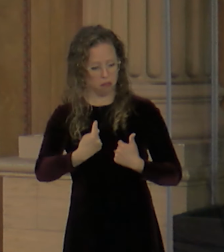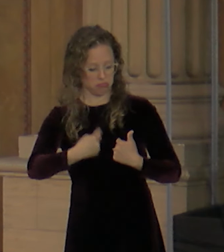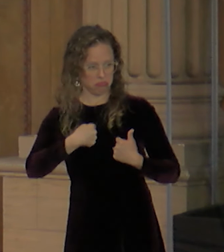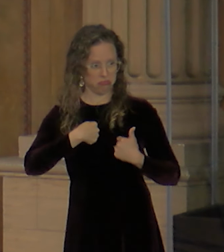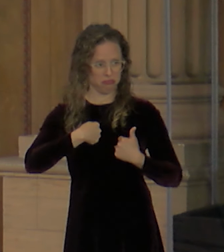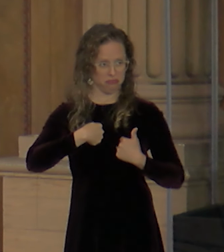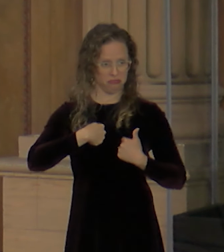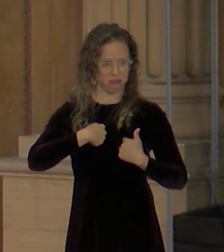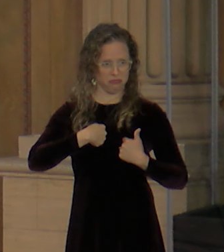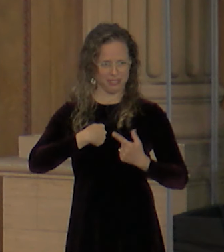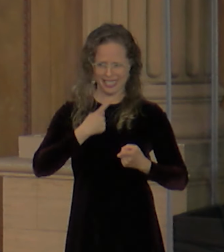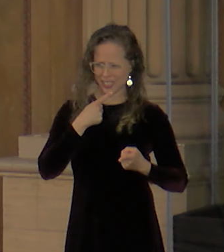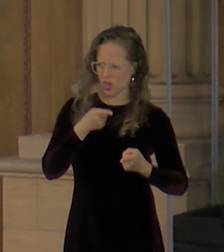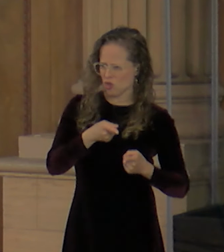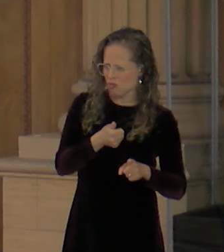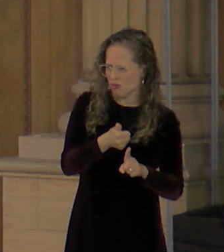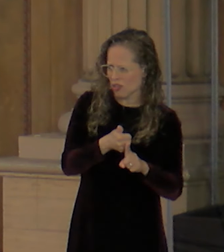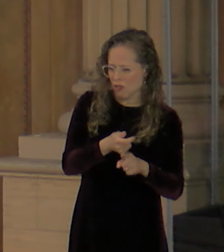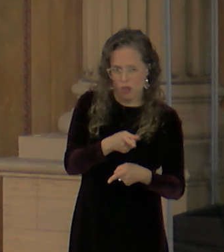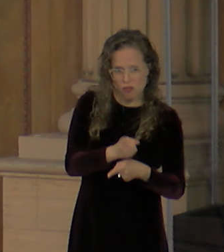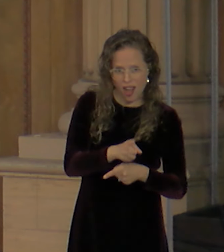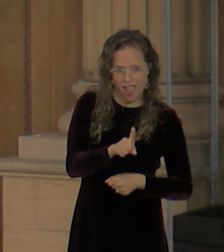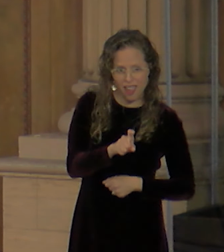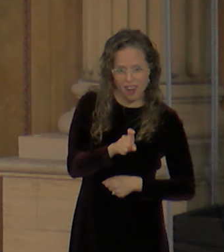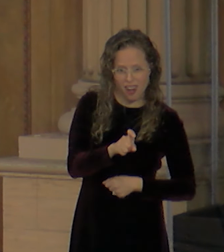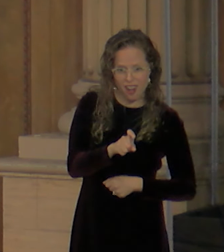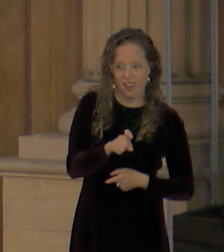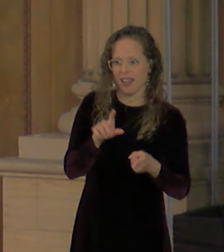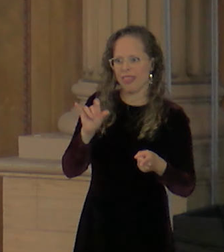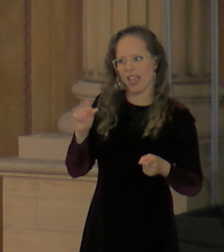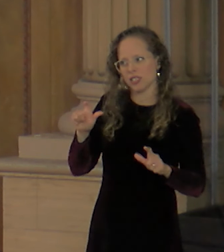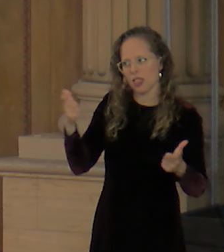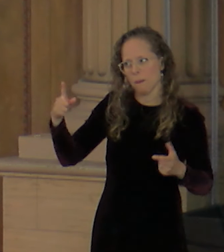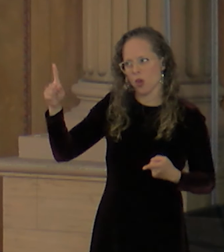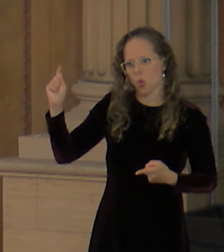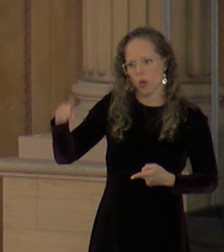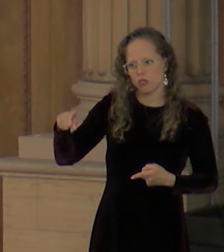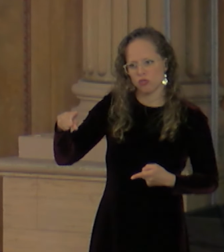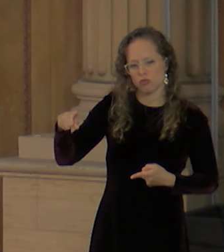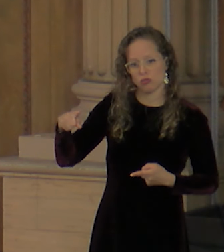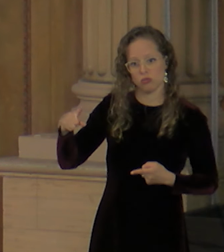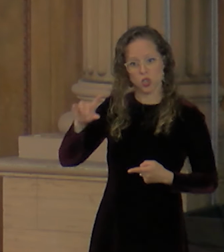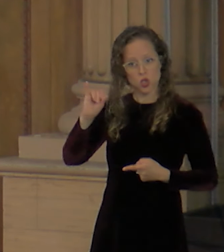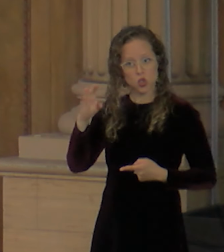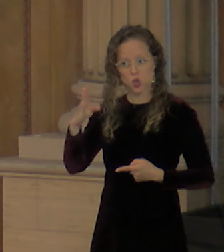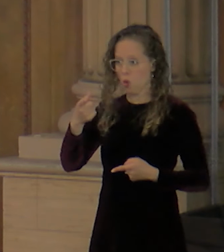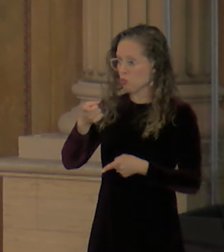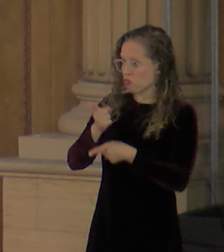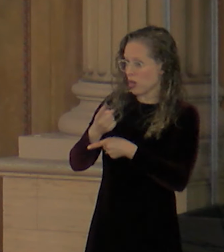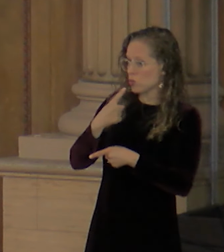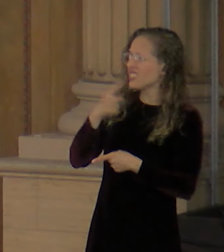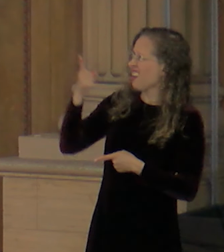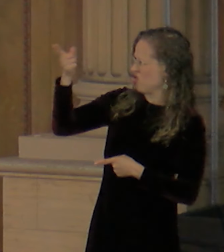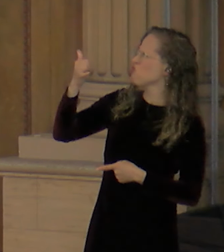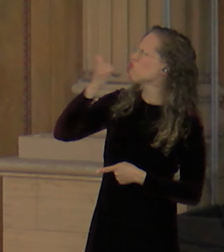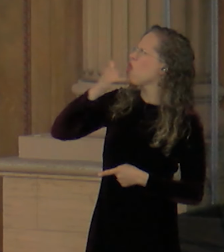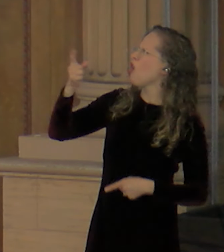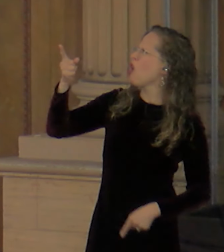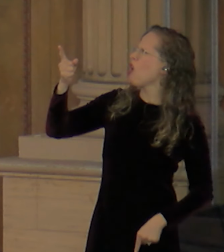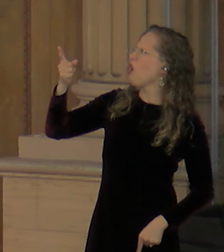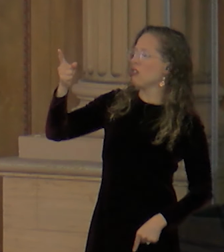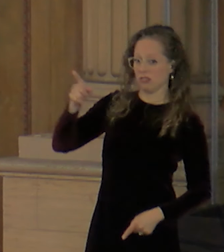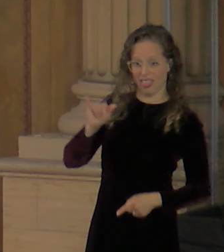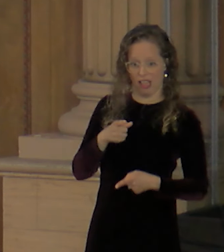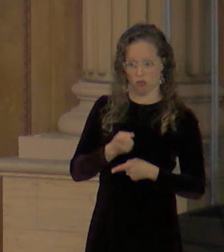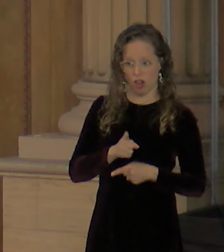right? So that's the big question that gets answered here. Is Job right to say that God has been wrong? Is